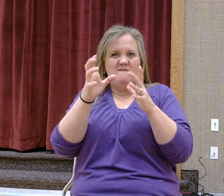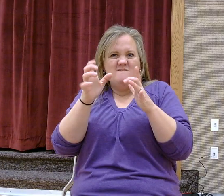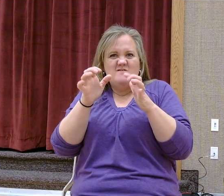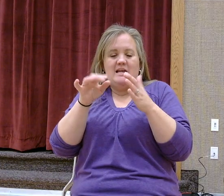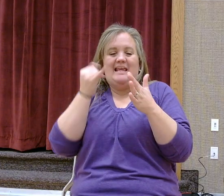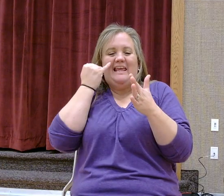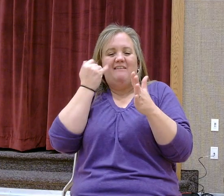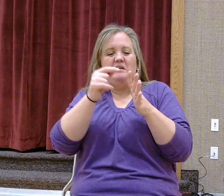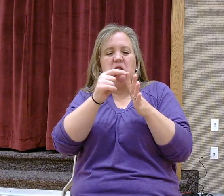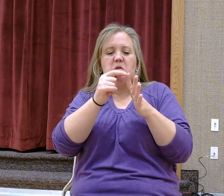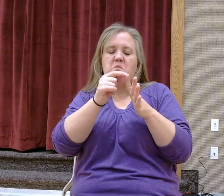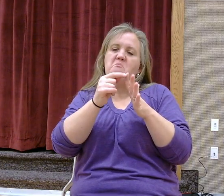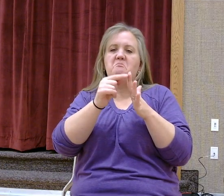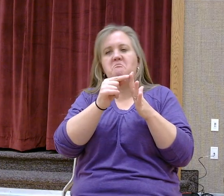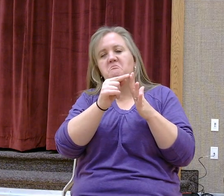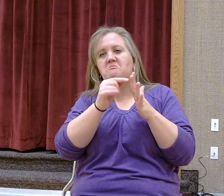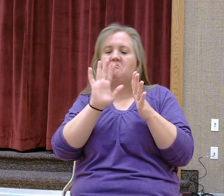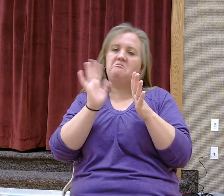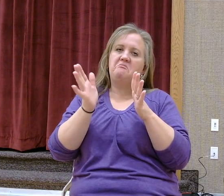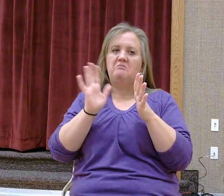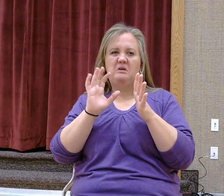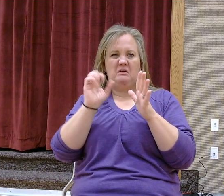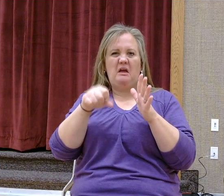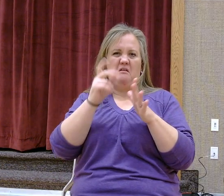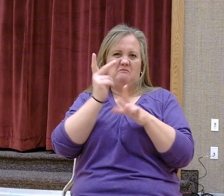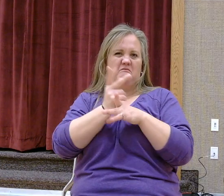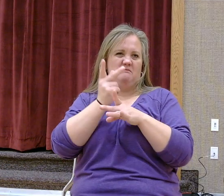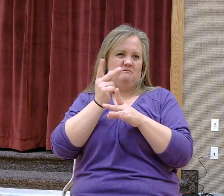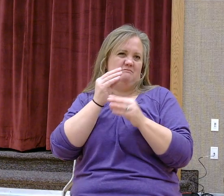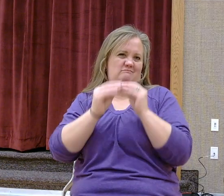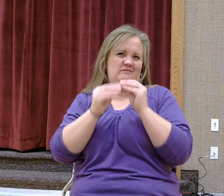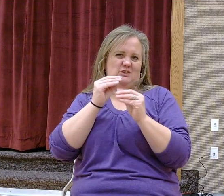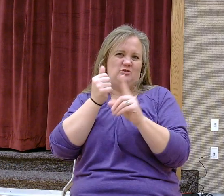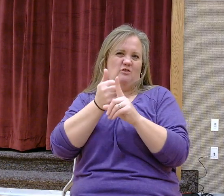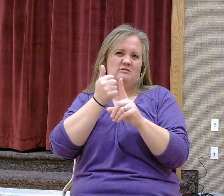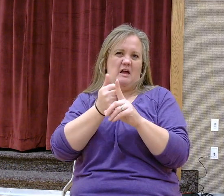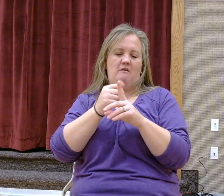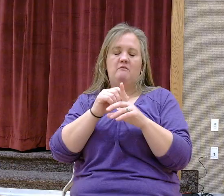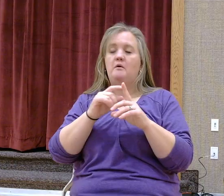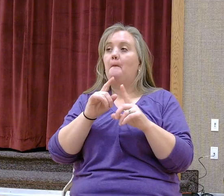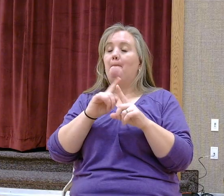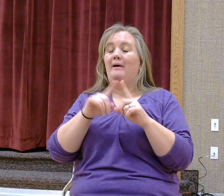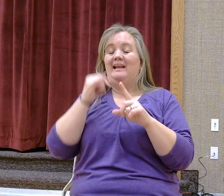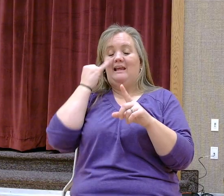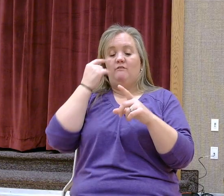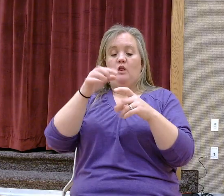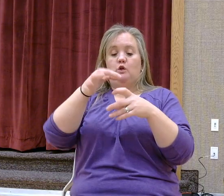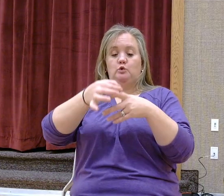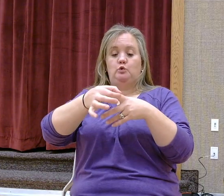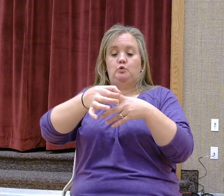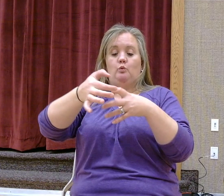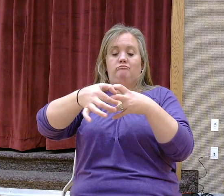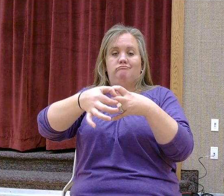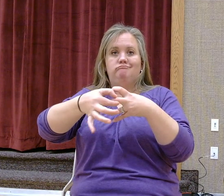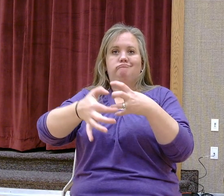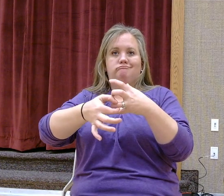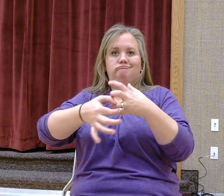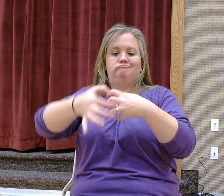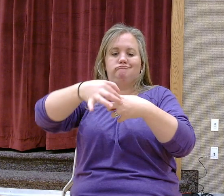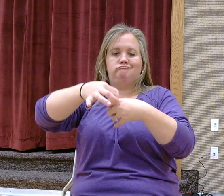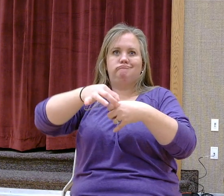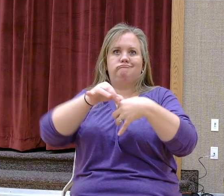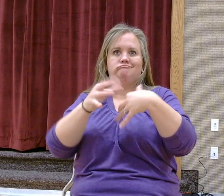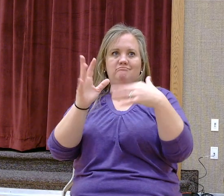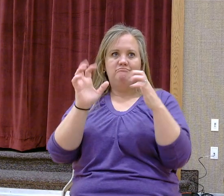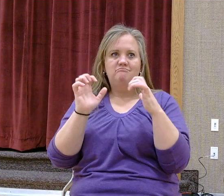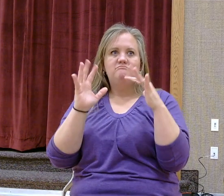of the finger, usually those are you can take care of those usually pretty well. Ointment, things like that, keeping it clean. That's obviously, again,